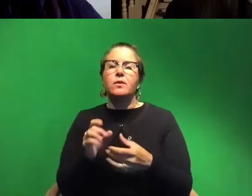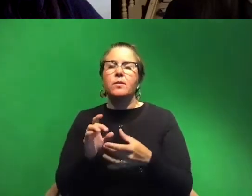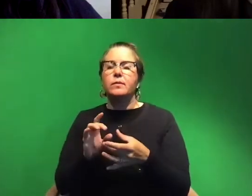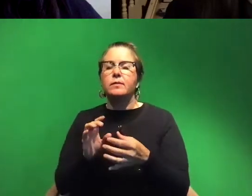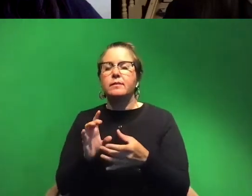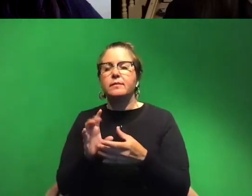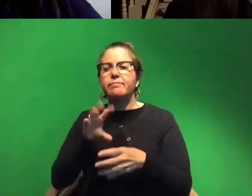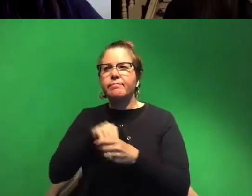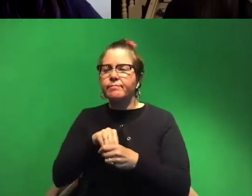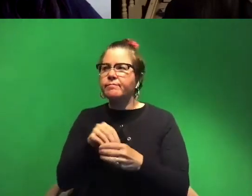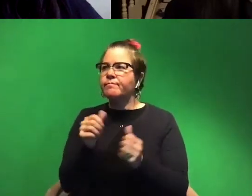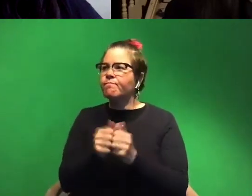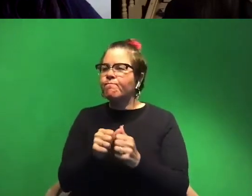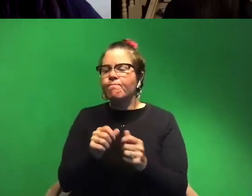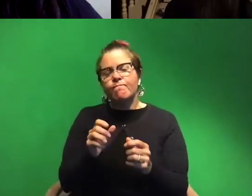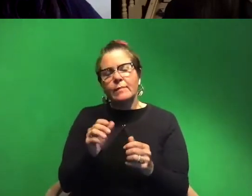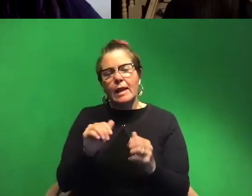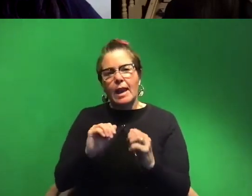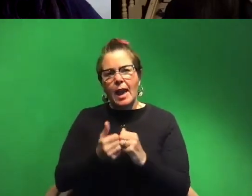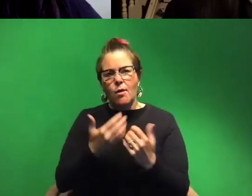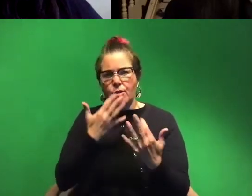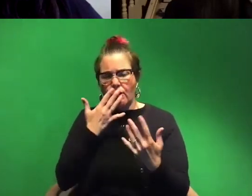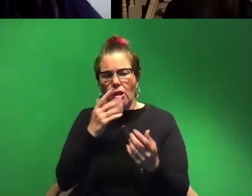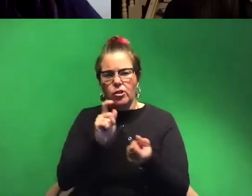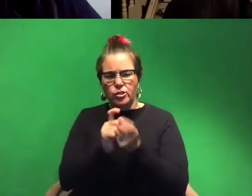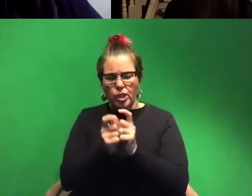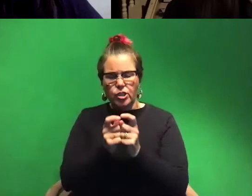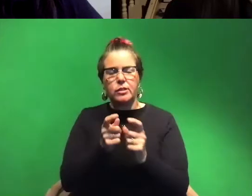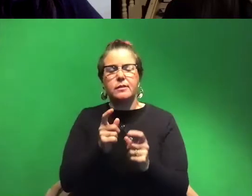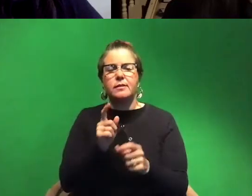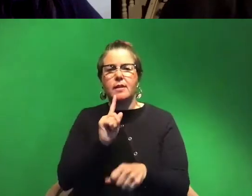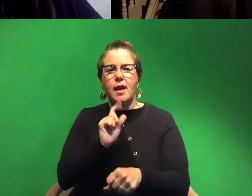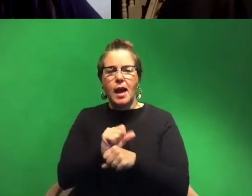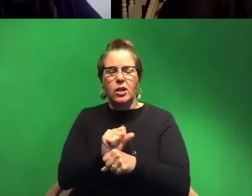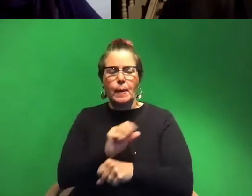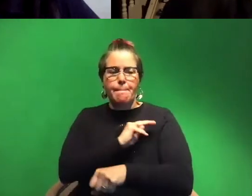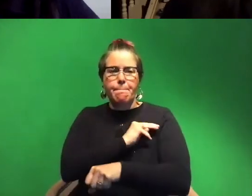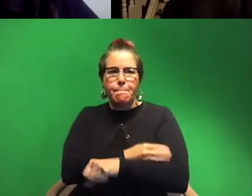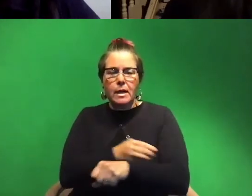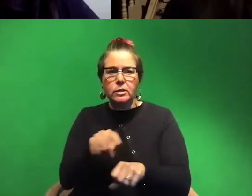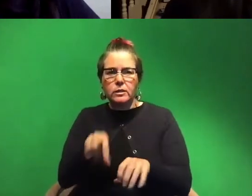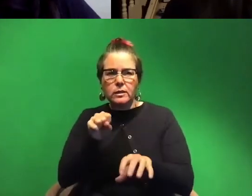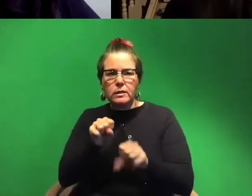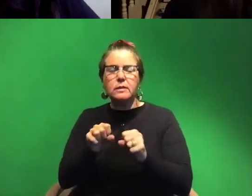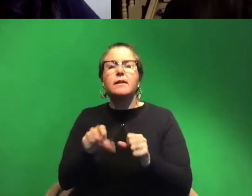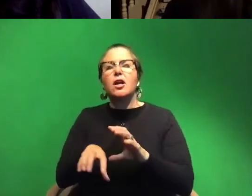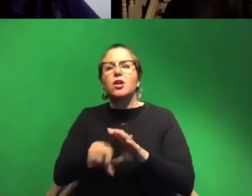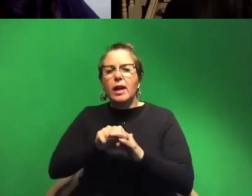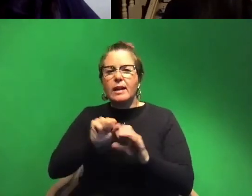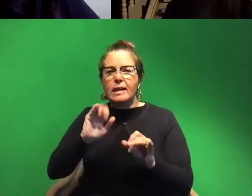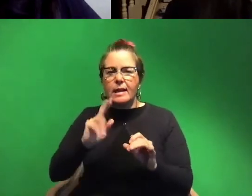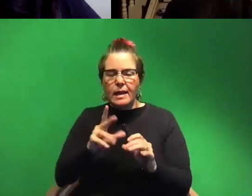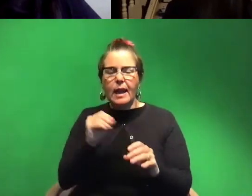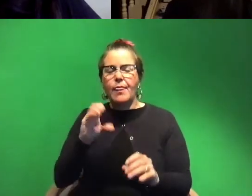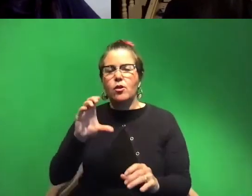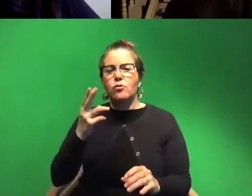of the way that they change colors is actually contracting muscles that contract the ink sacs and the chromatophores.